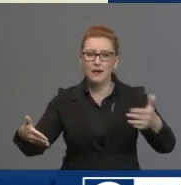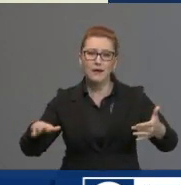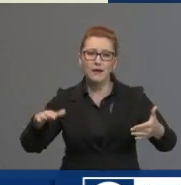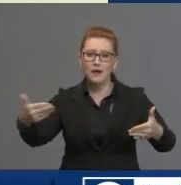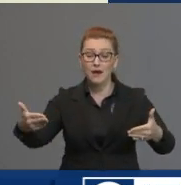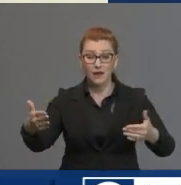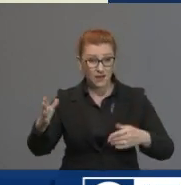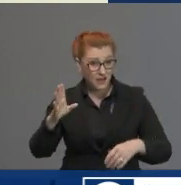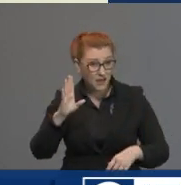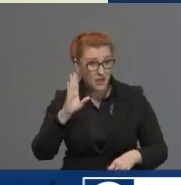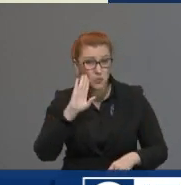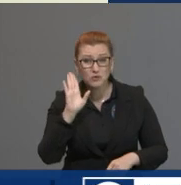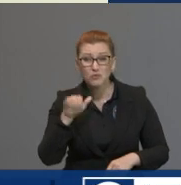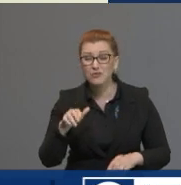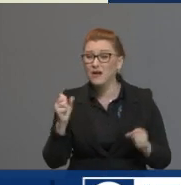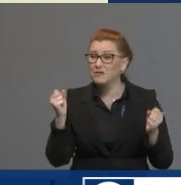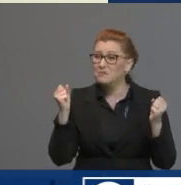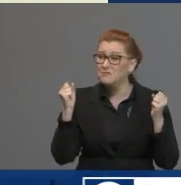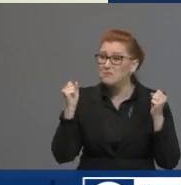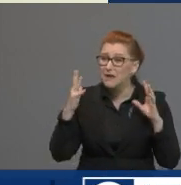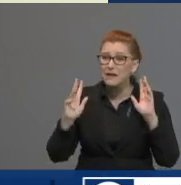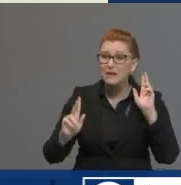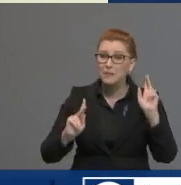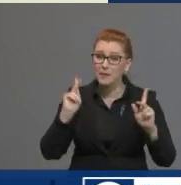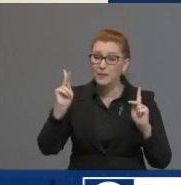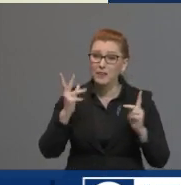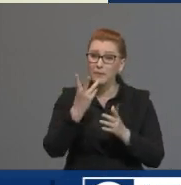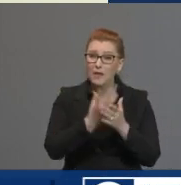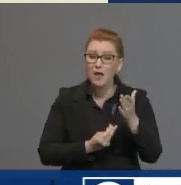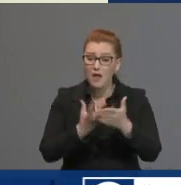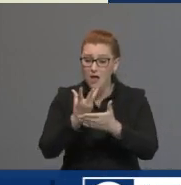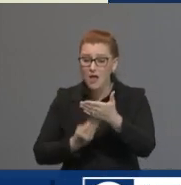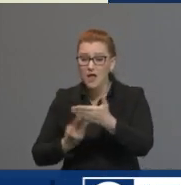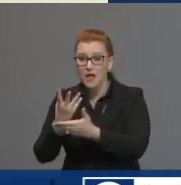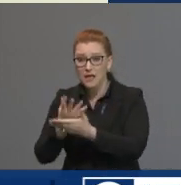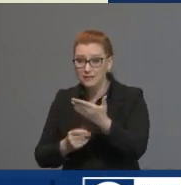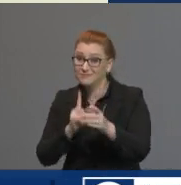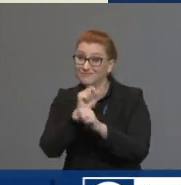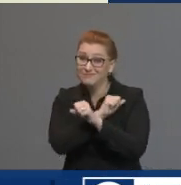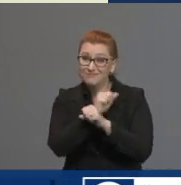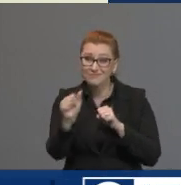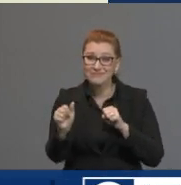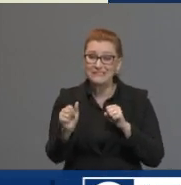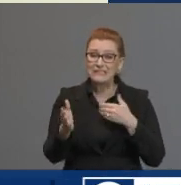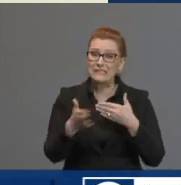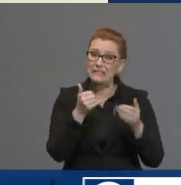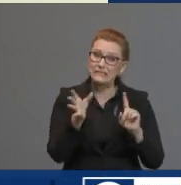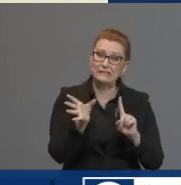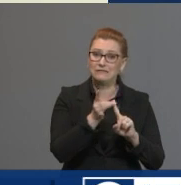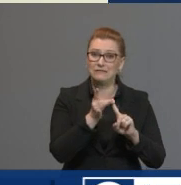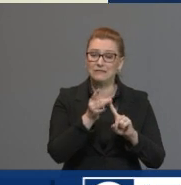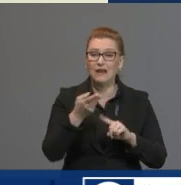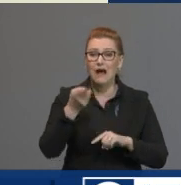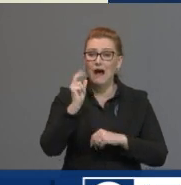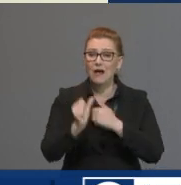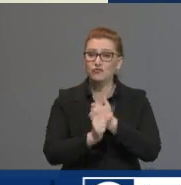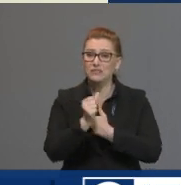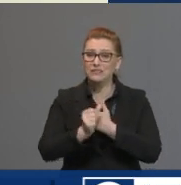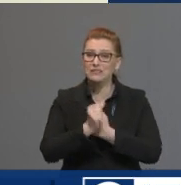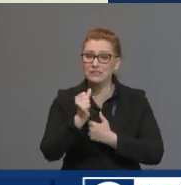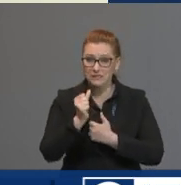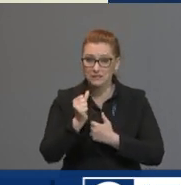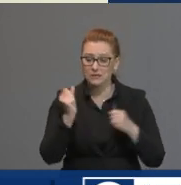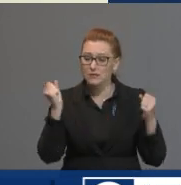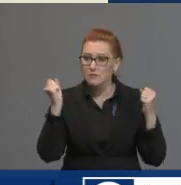people that we are losing are in this vulnerable category and at high risk